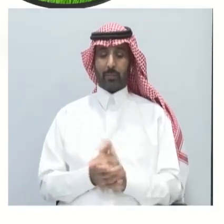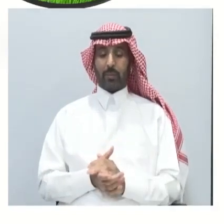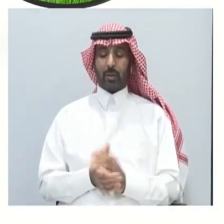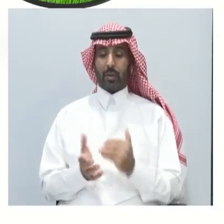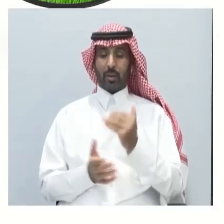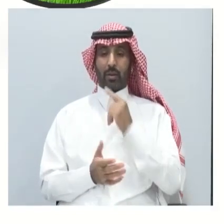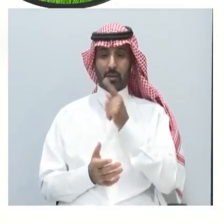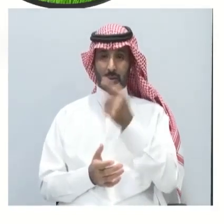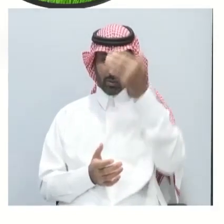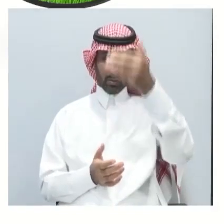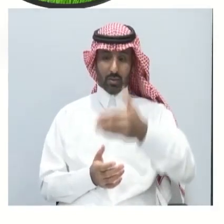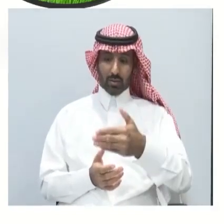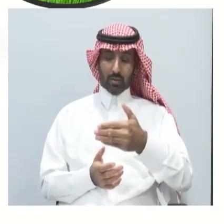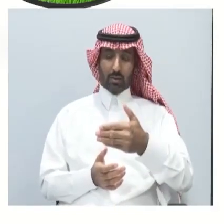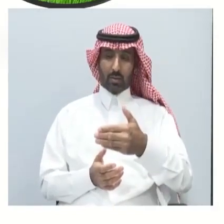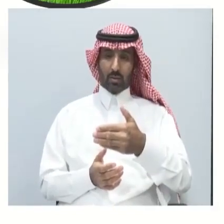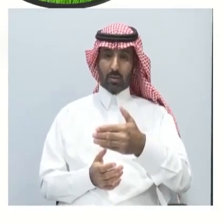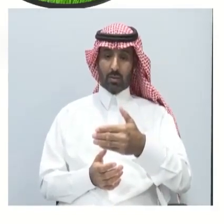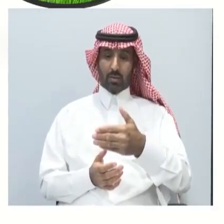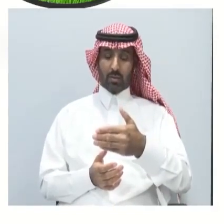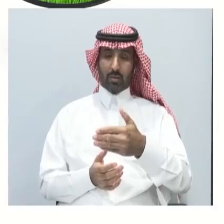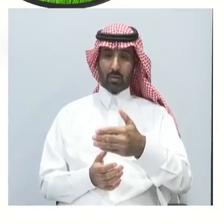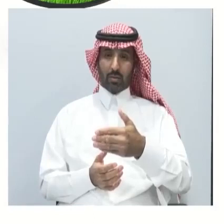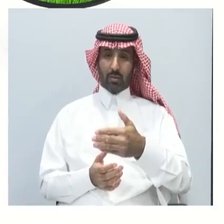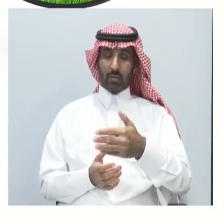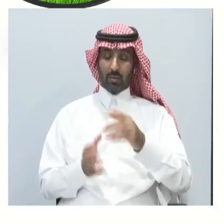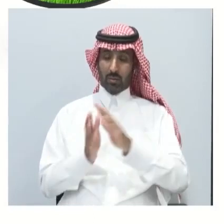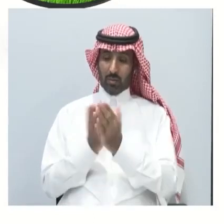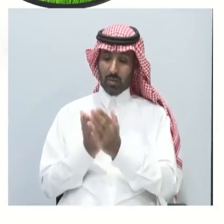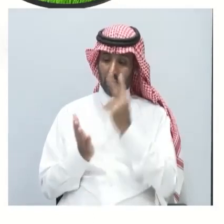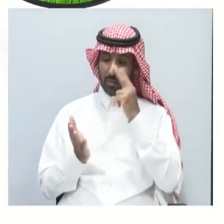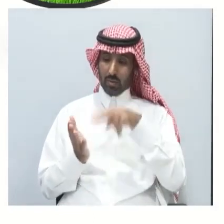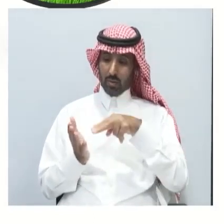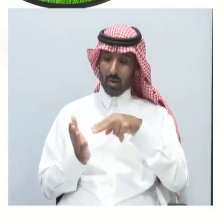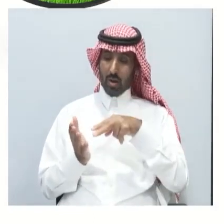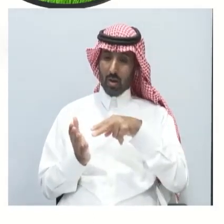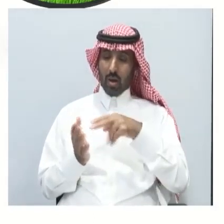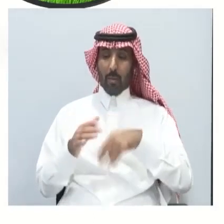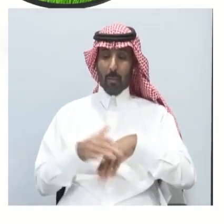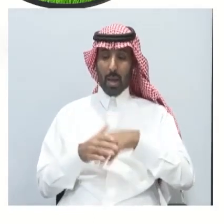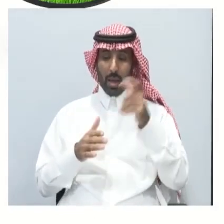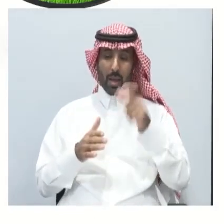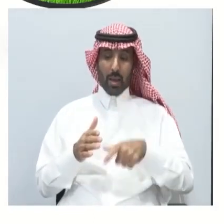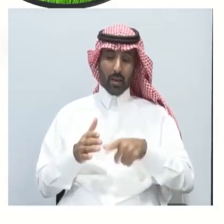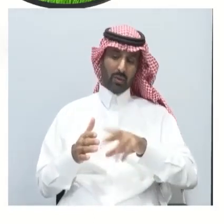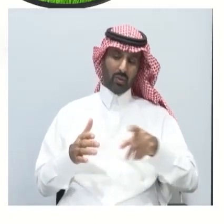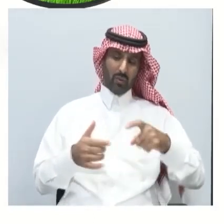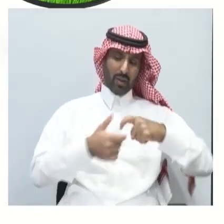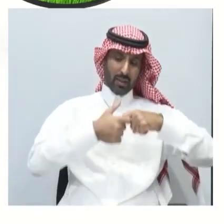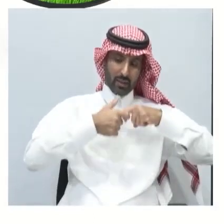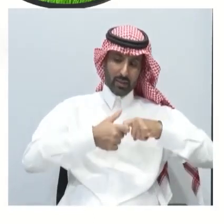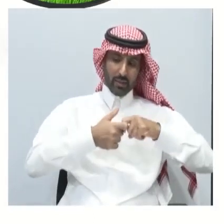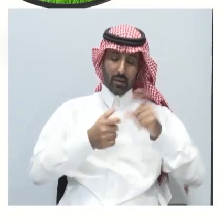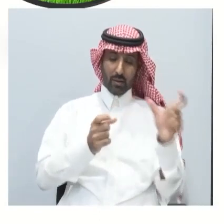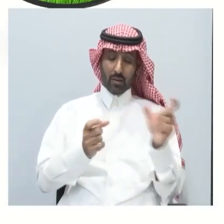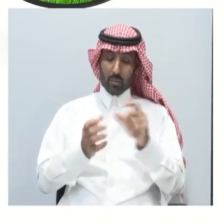Now I'm going to see here, also in the paragraph that we have in the book, you can see that there are different connectors that are used.